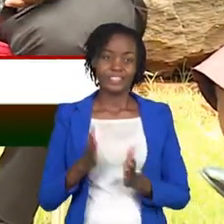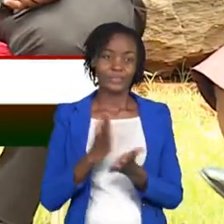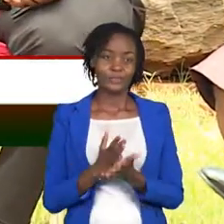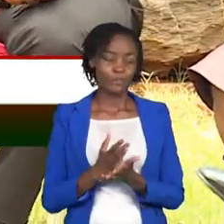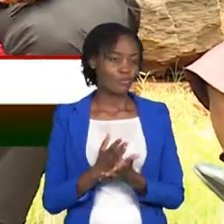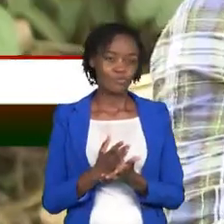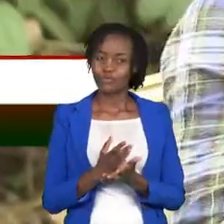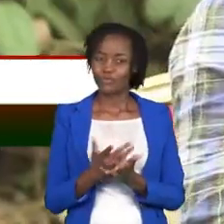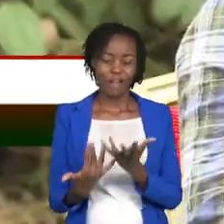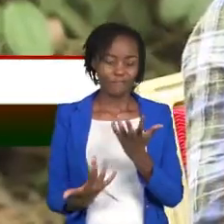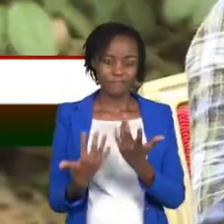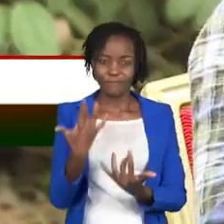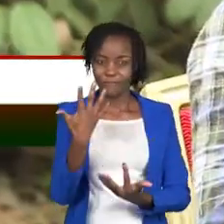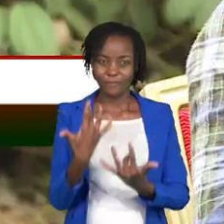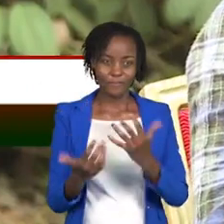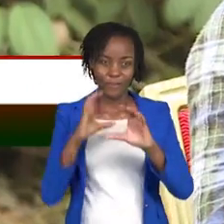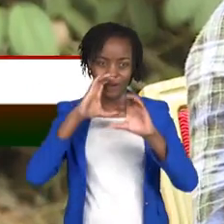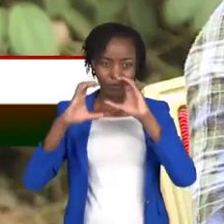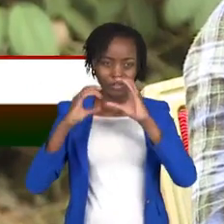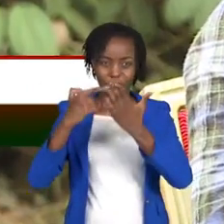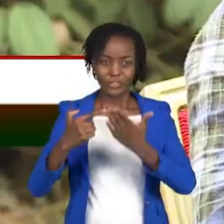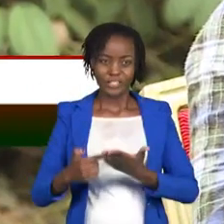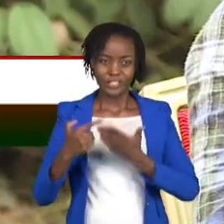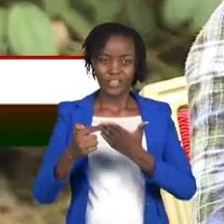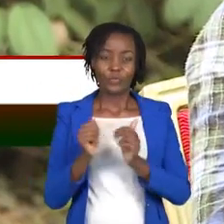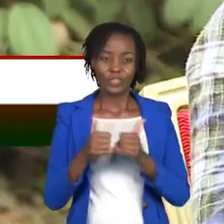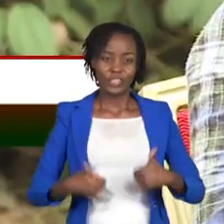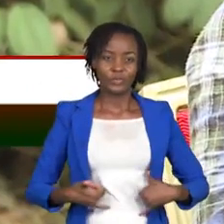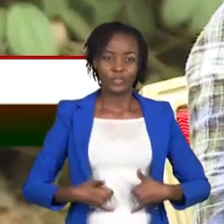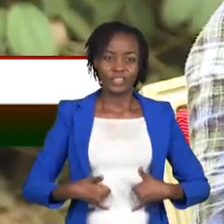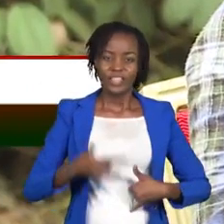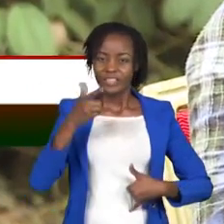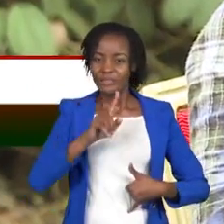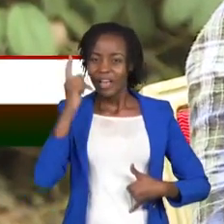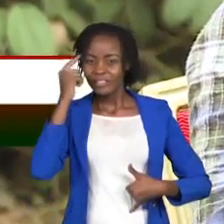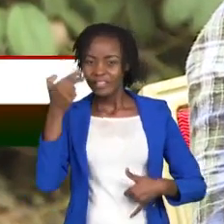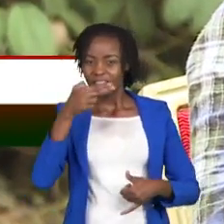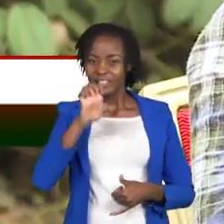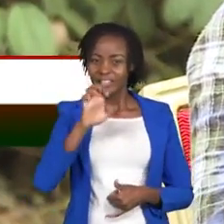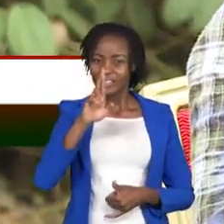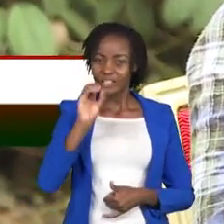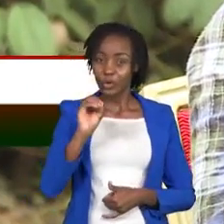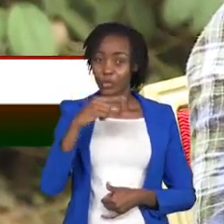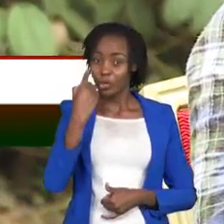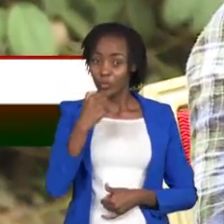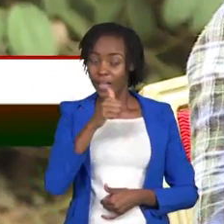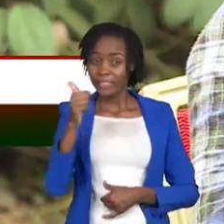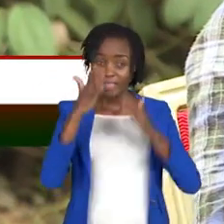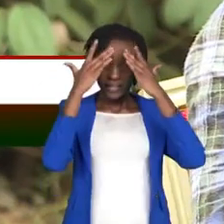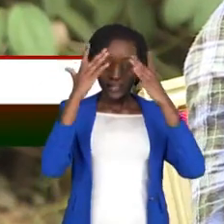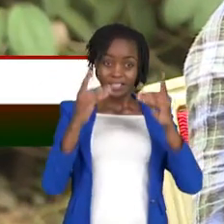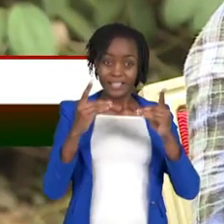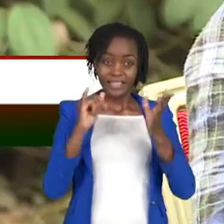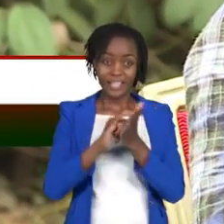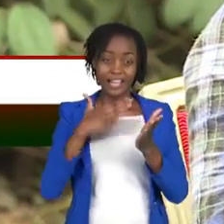conversation, getting to interact with the youth, getting to know what they think. Who are the heroes they celebrate? Some decided, like Jim India, we are